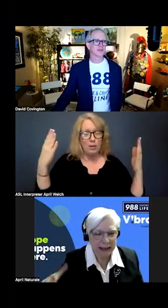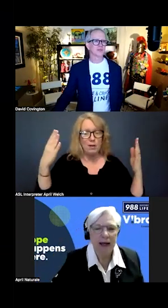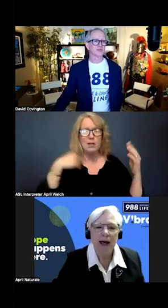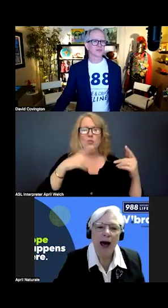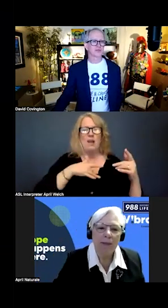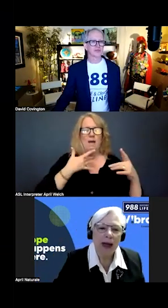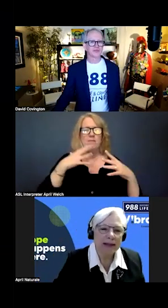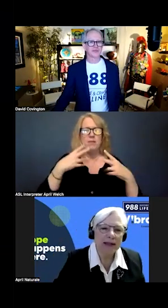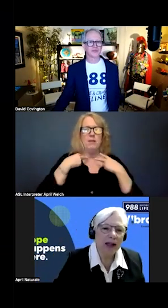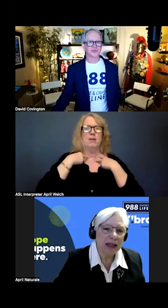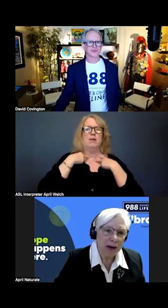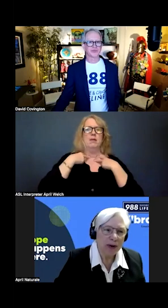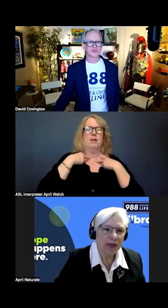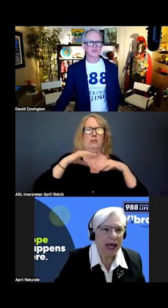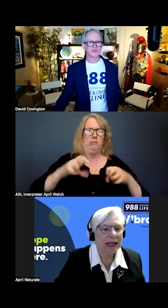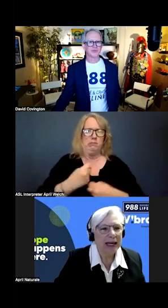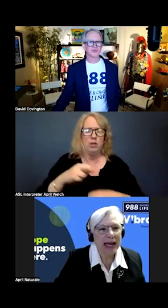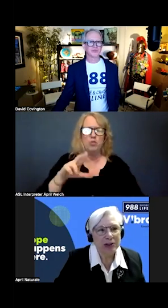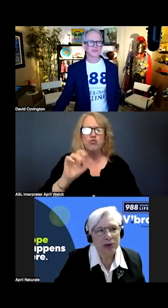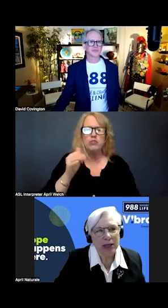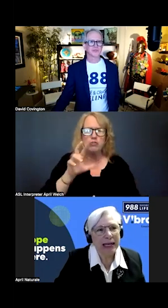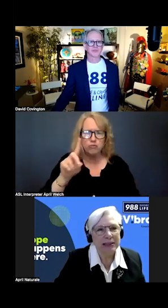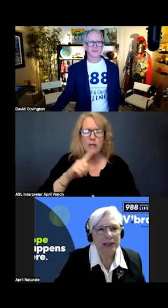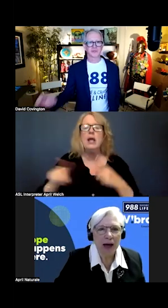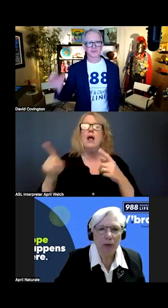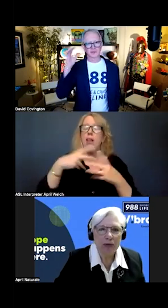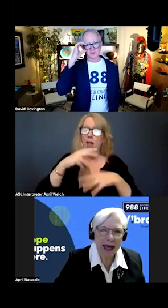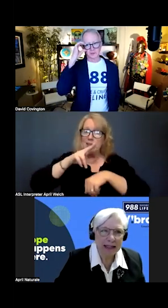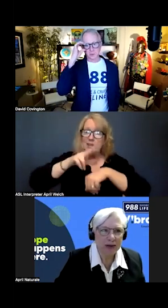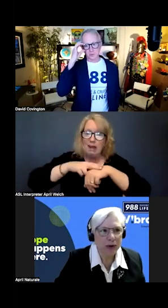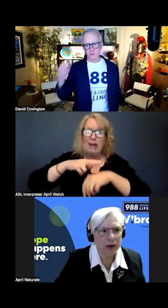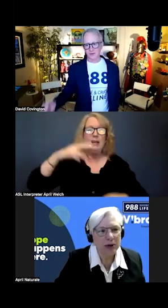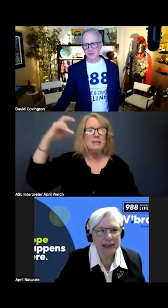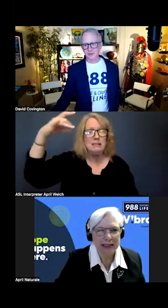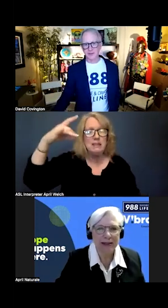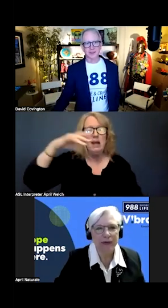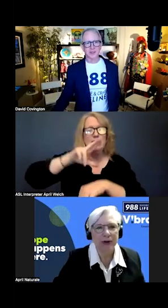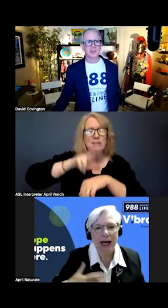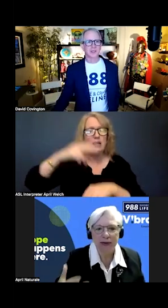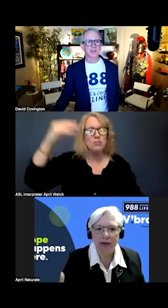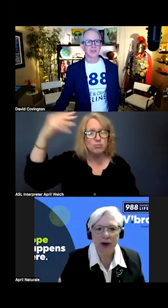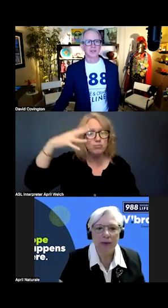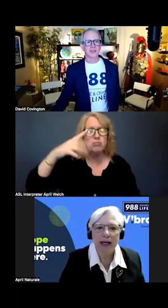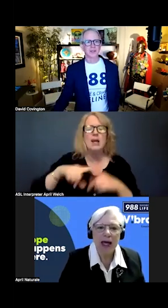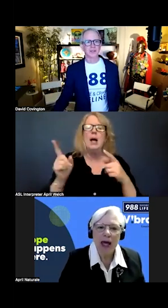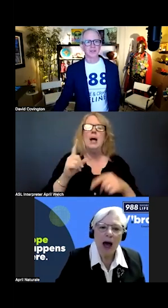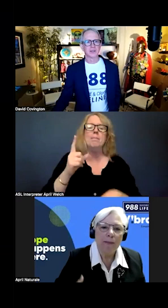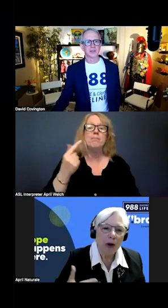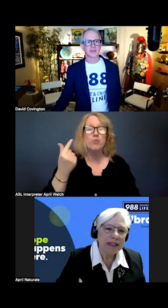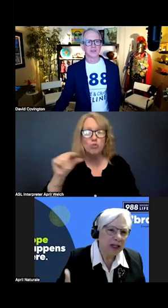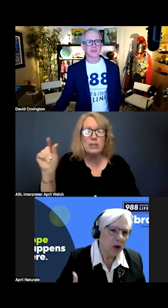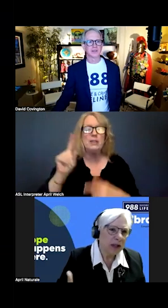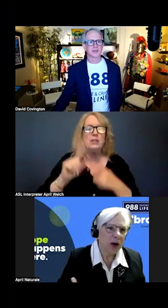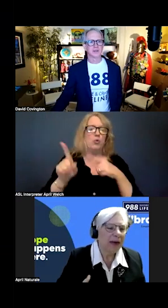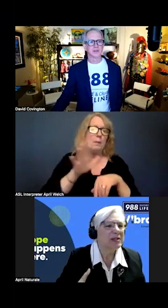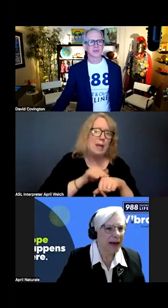restrained, and did a lot with light and natural light, with pets, with greens, the different kind of environment. But we